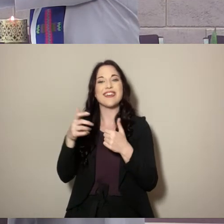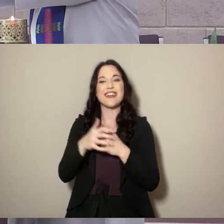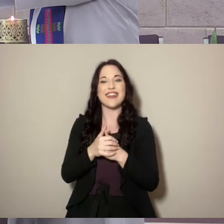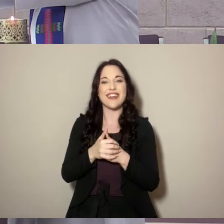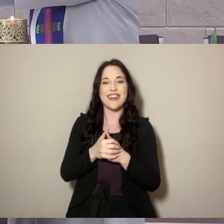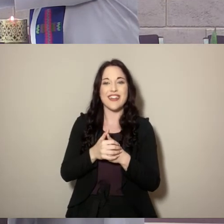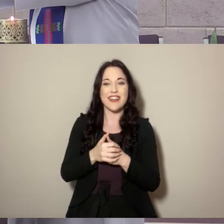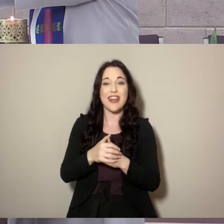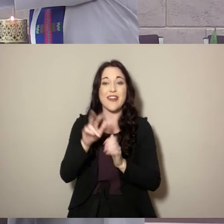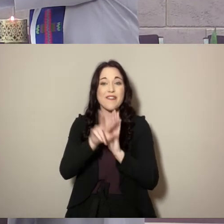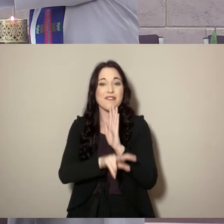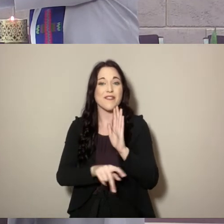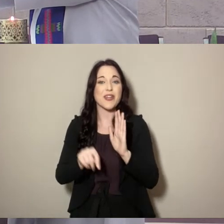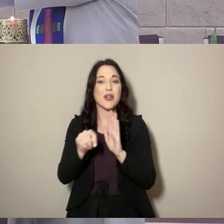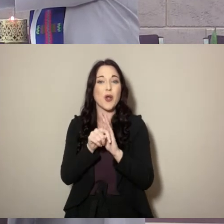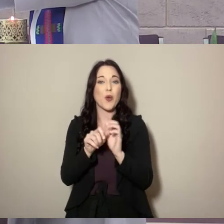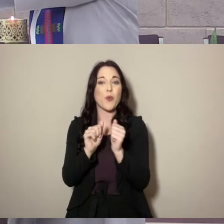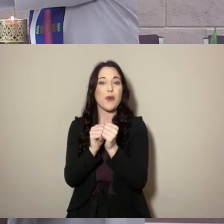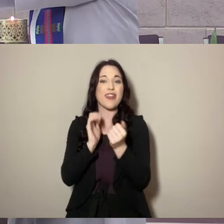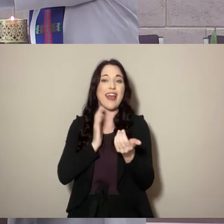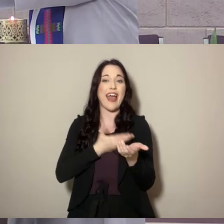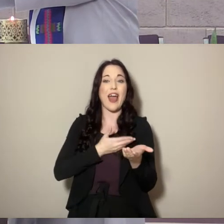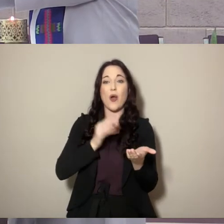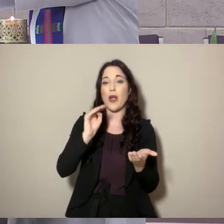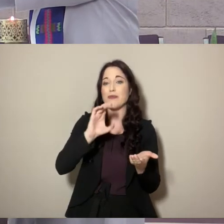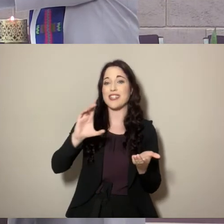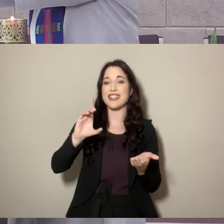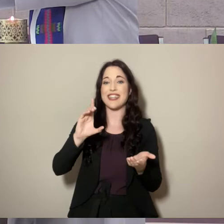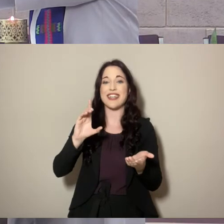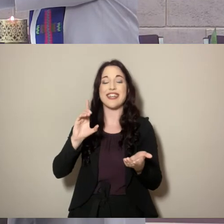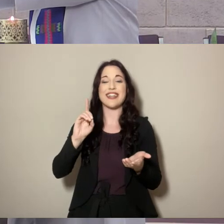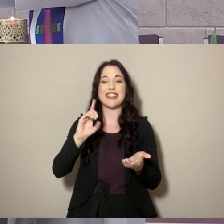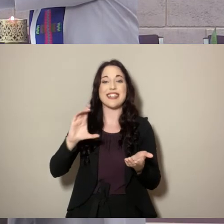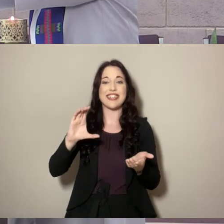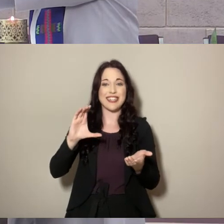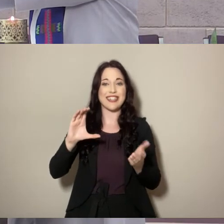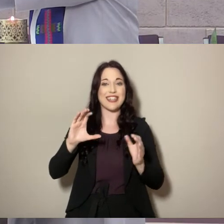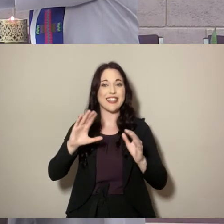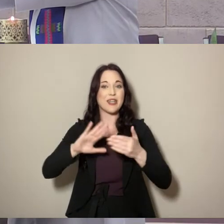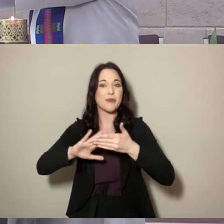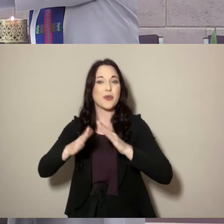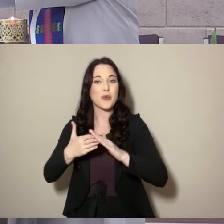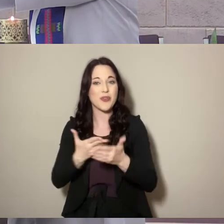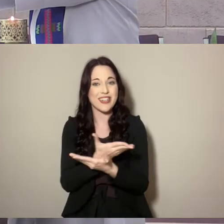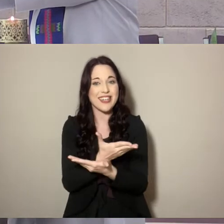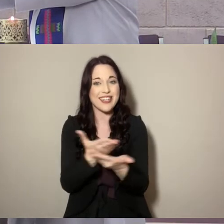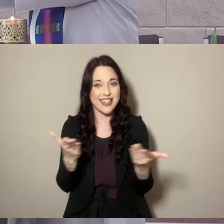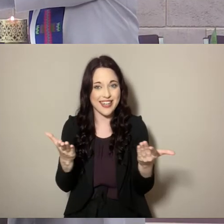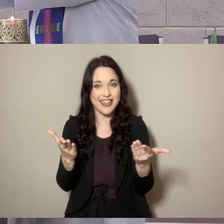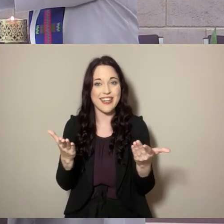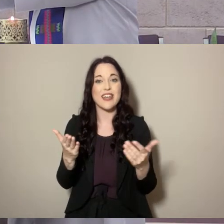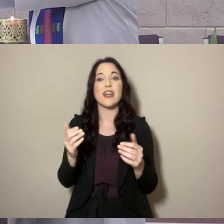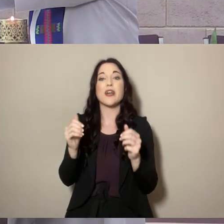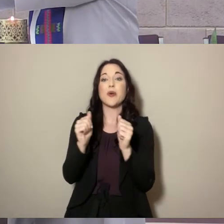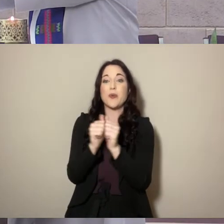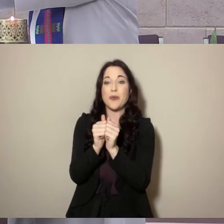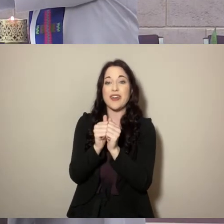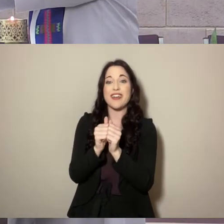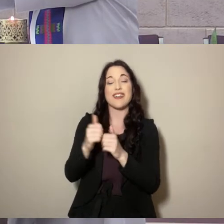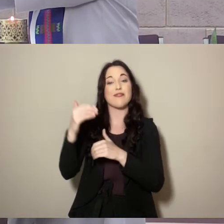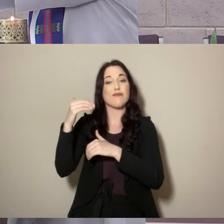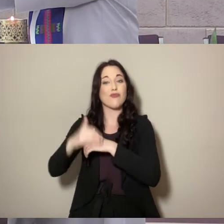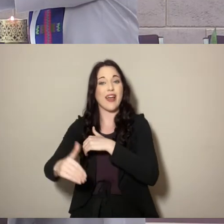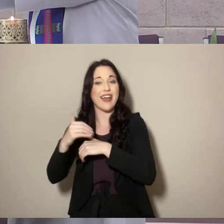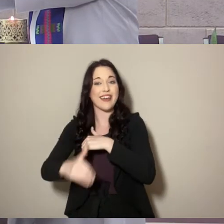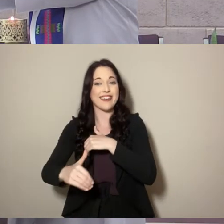world with our greater MCC community. At the end of that video, where the child is